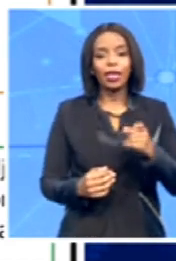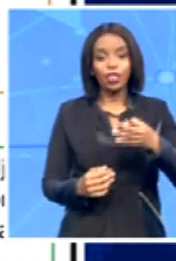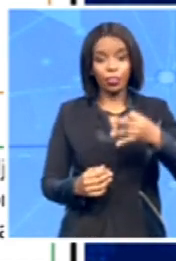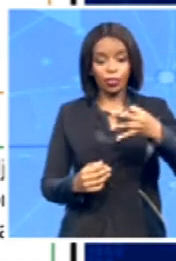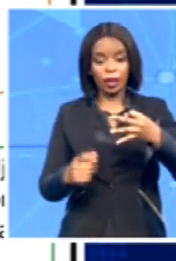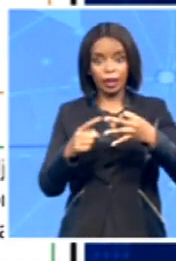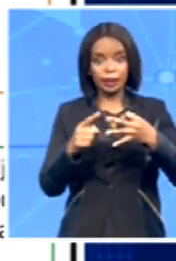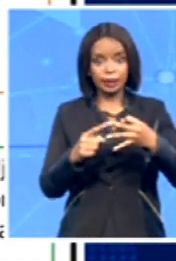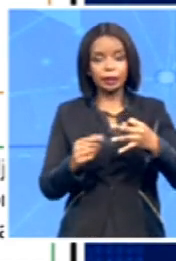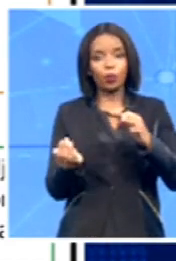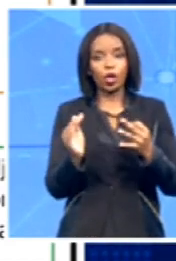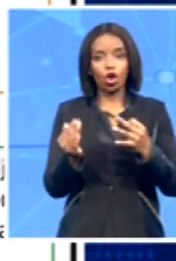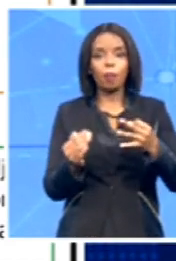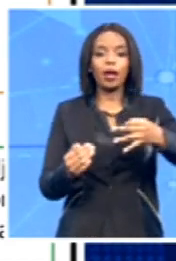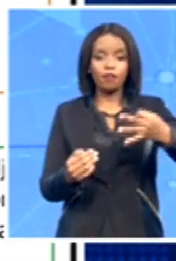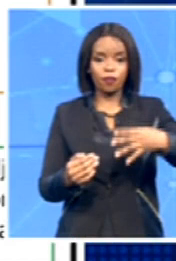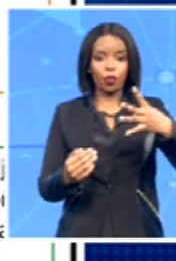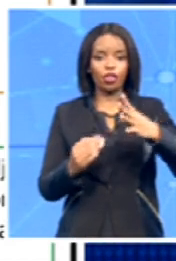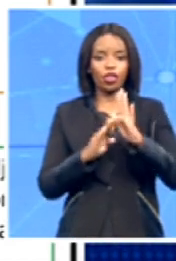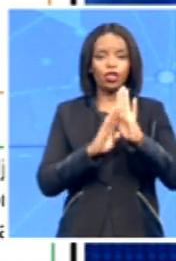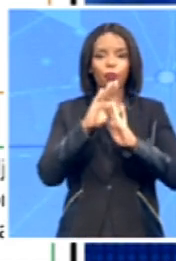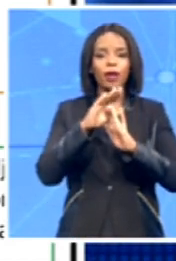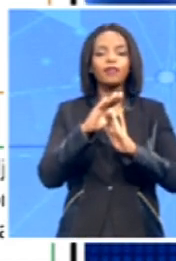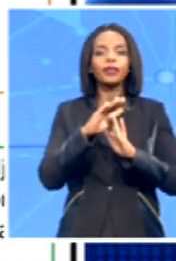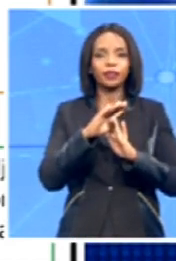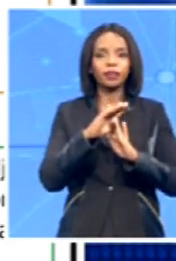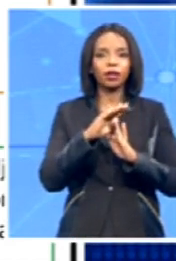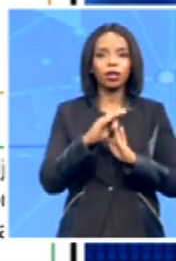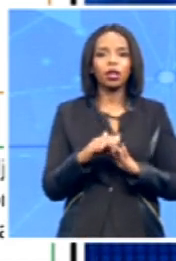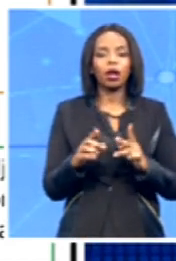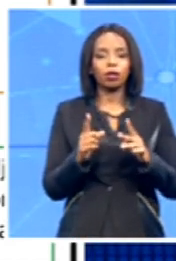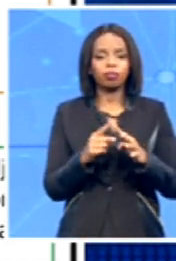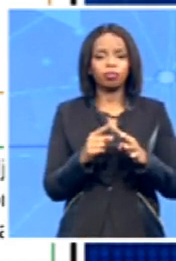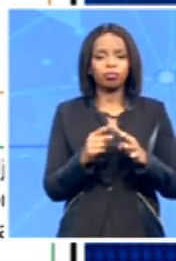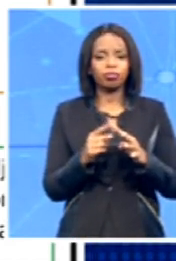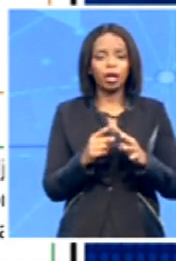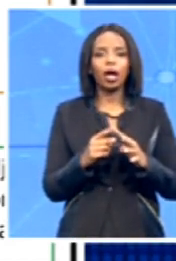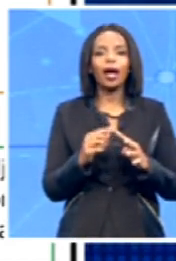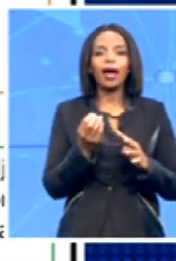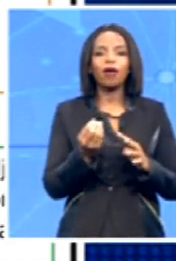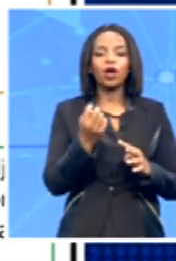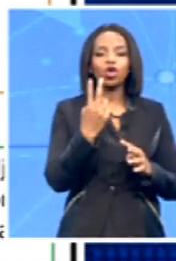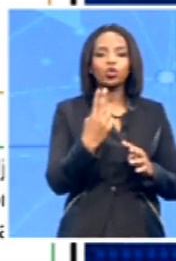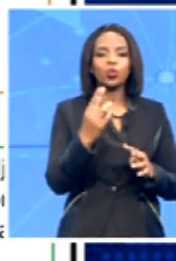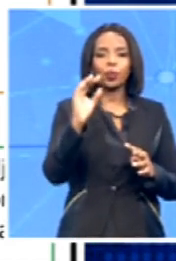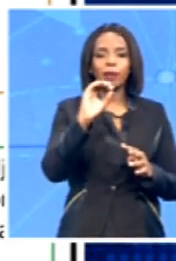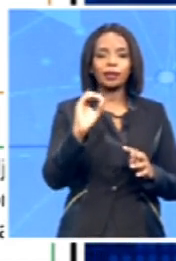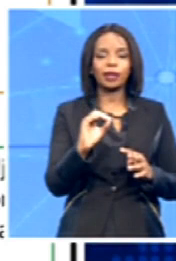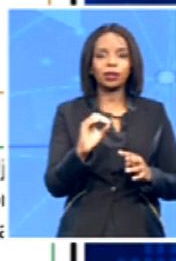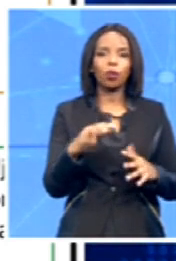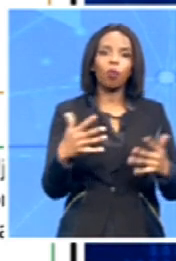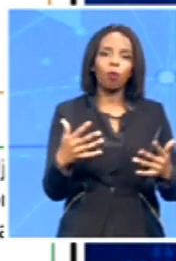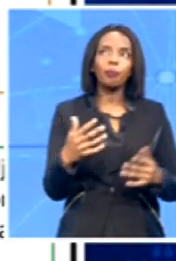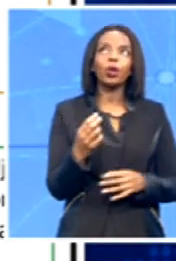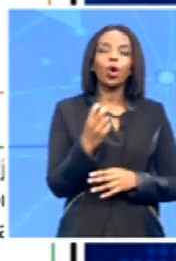fourth wave, unadjusted for anything. There's a 2% 2 times lower risk. So it's a 2 times lower